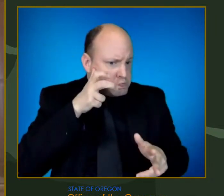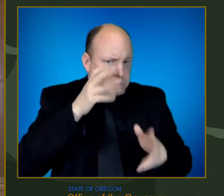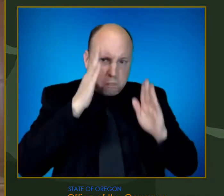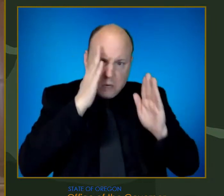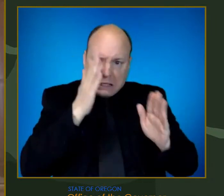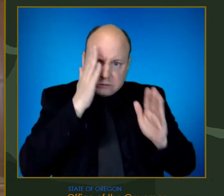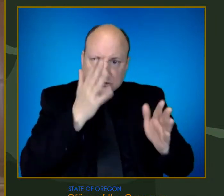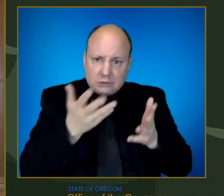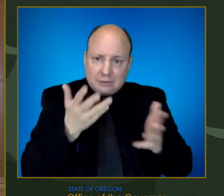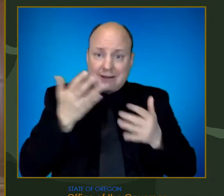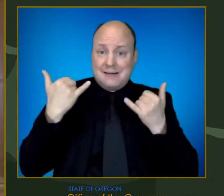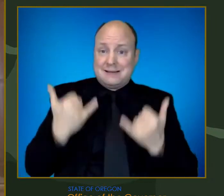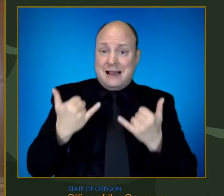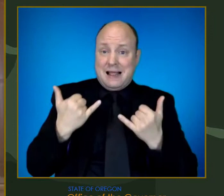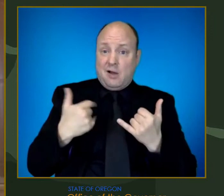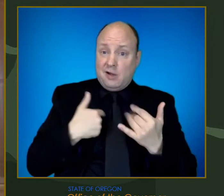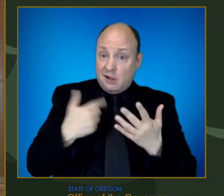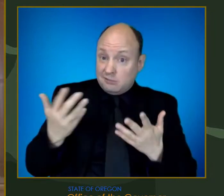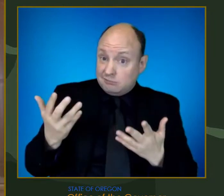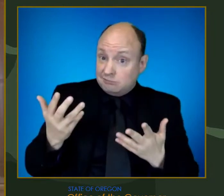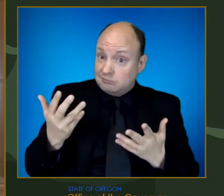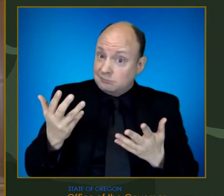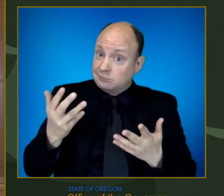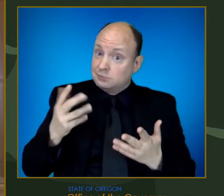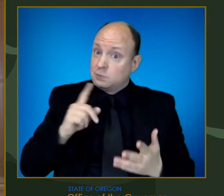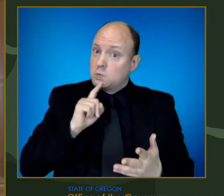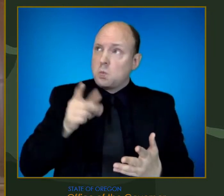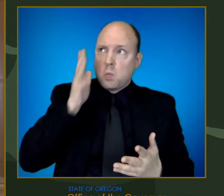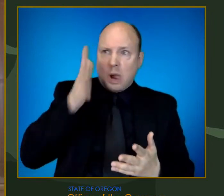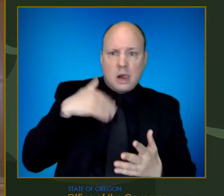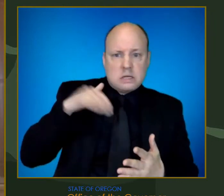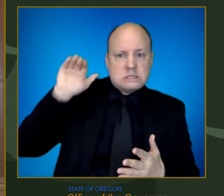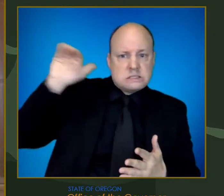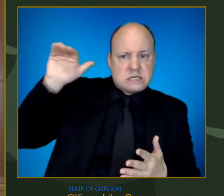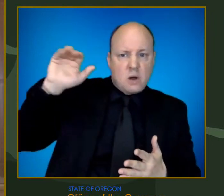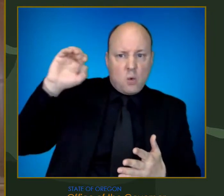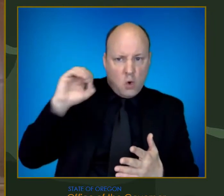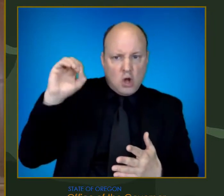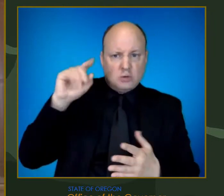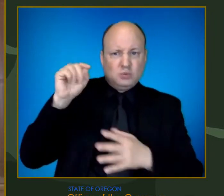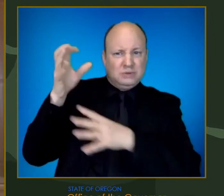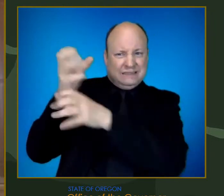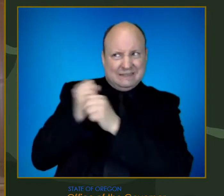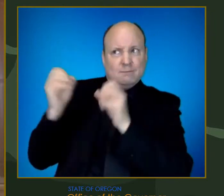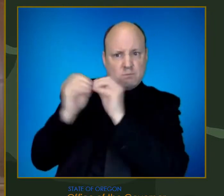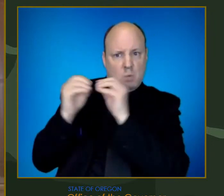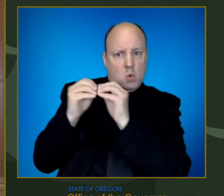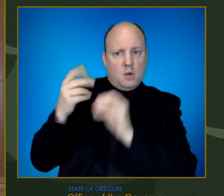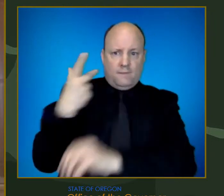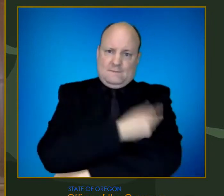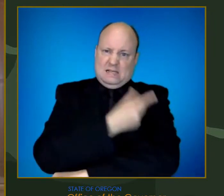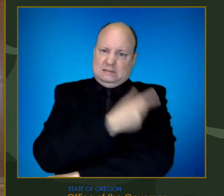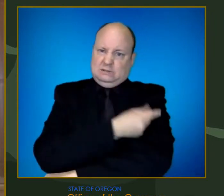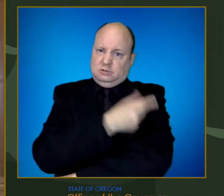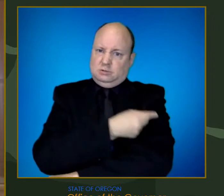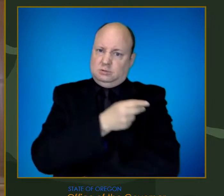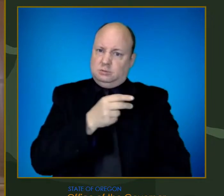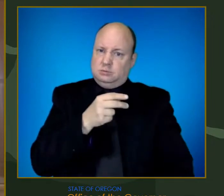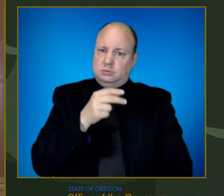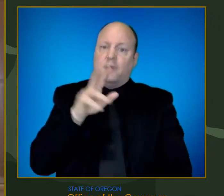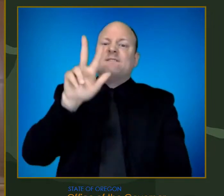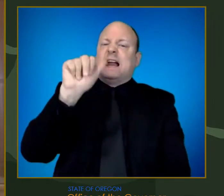meantime, I'm going to be requesting Oregon receive additional vans complete with